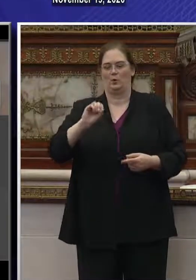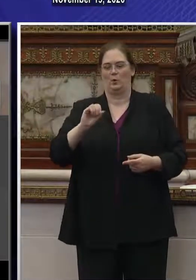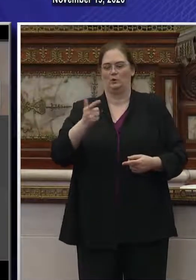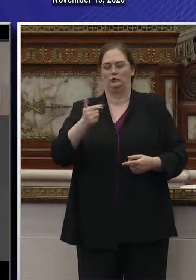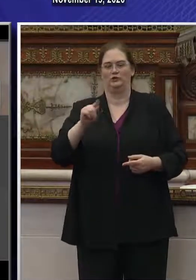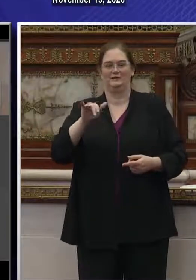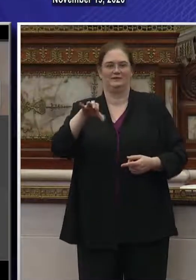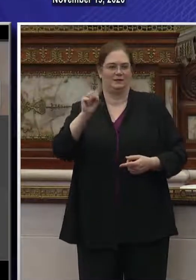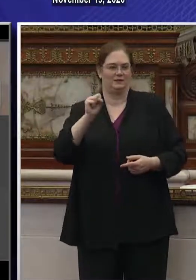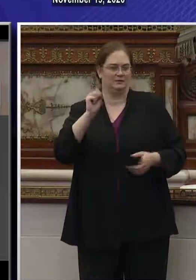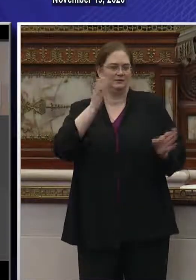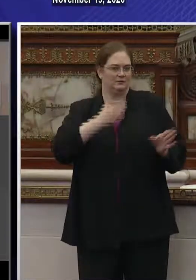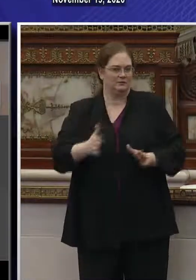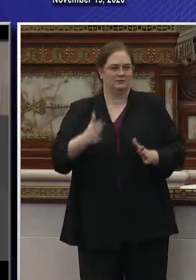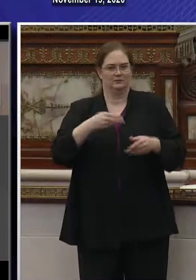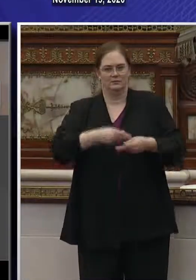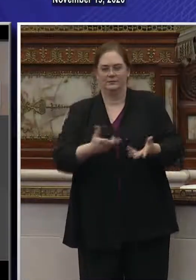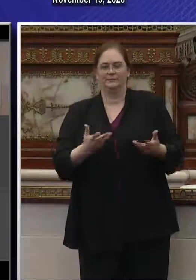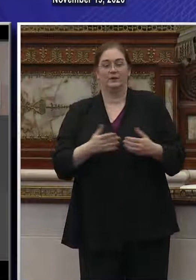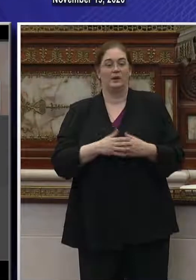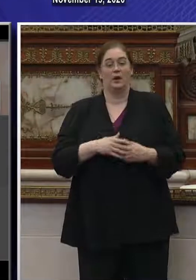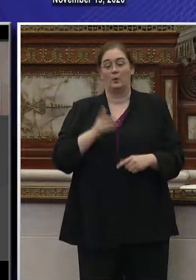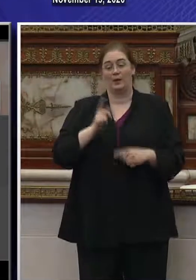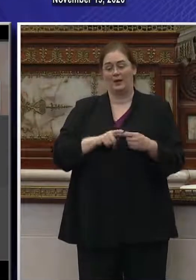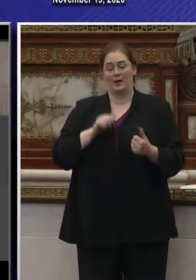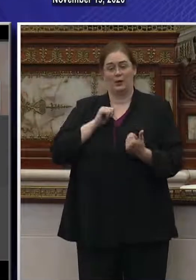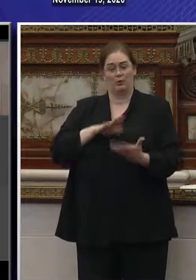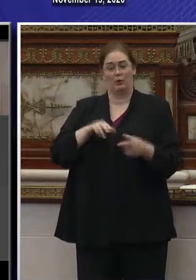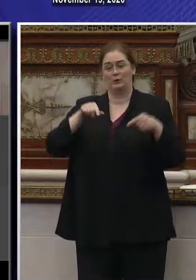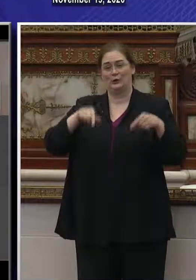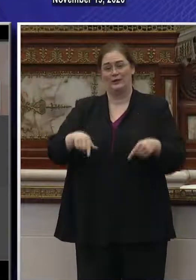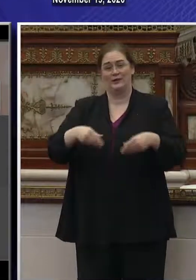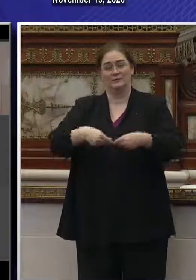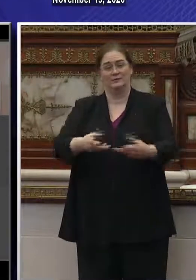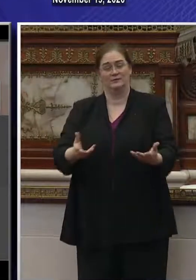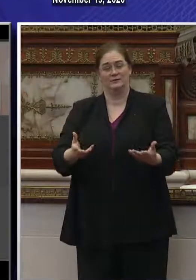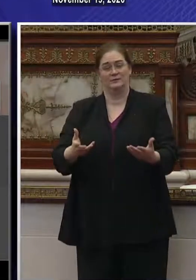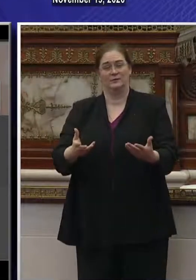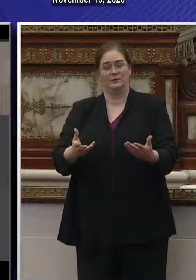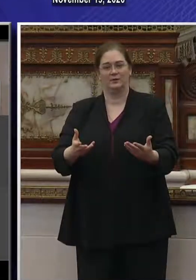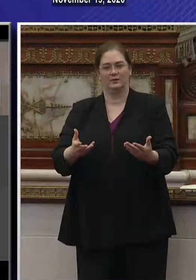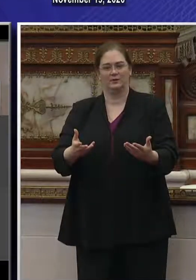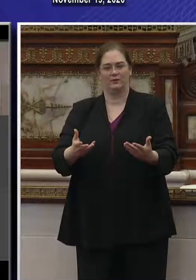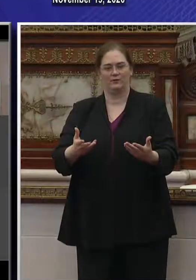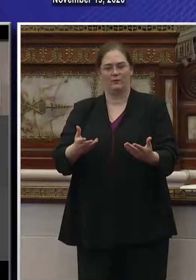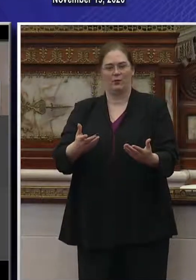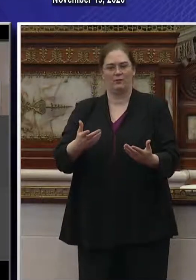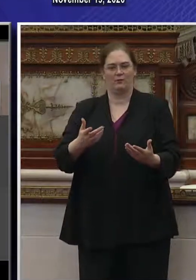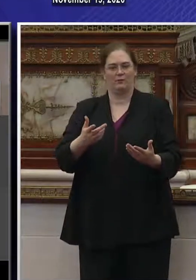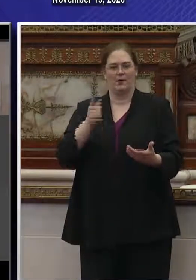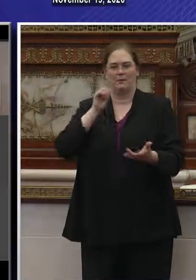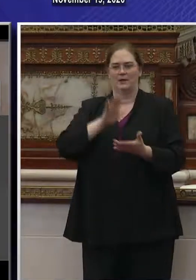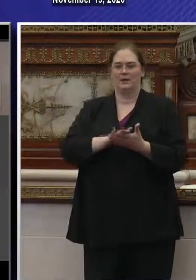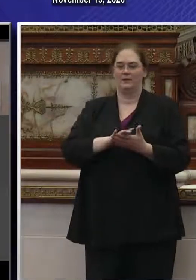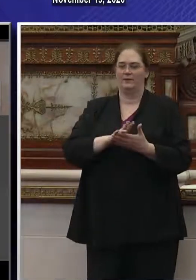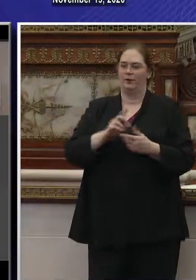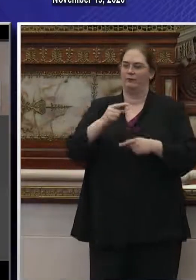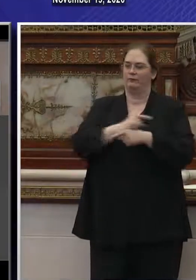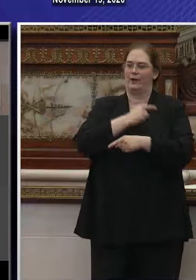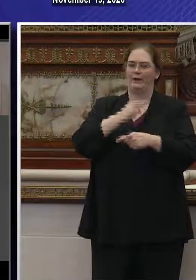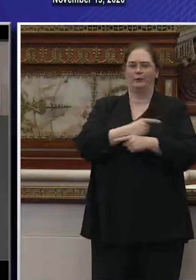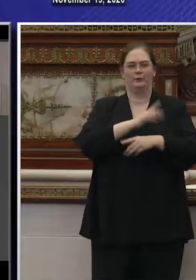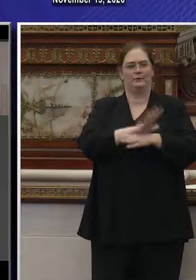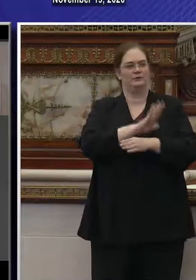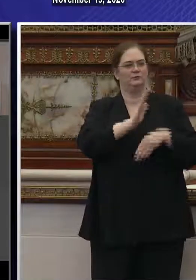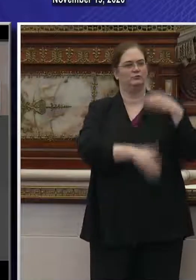And we cannot approach this from a mindset of doing business the normal